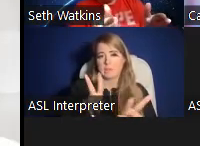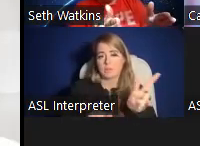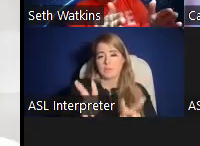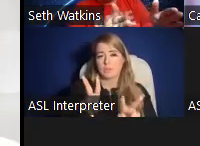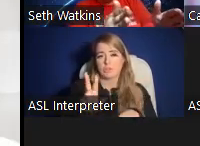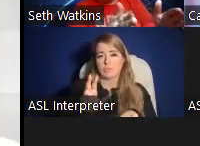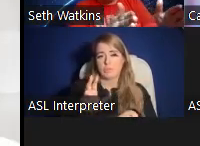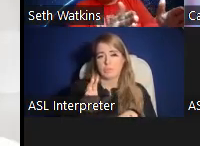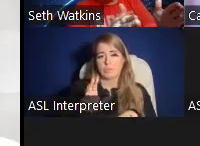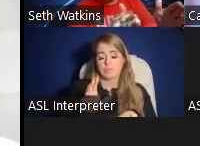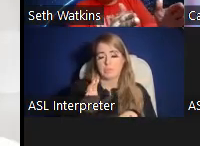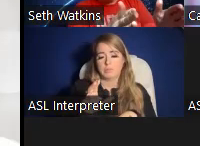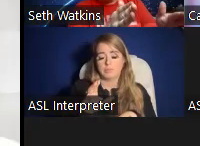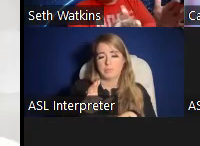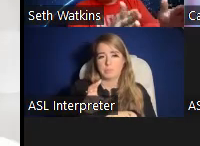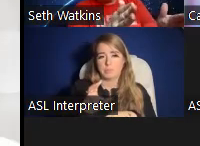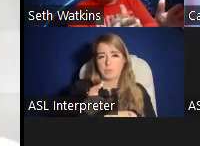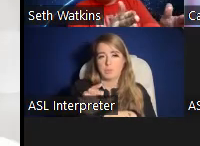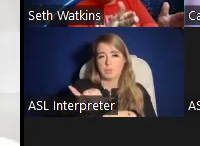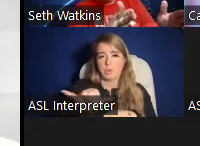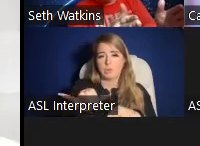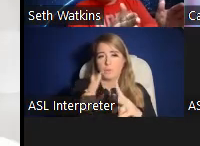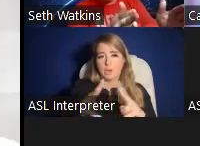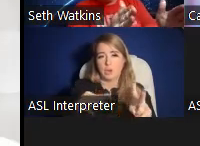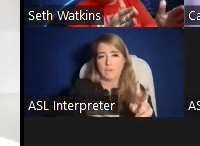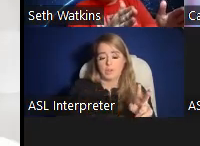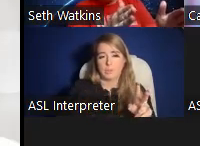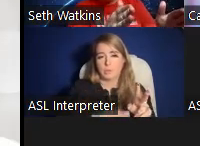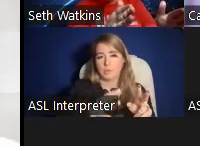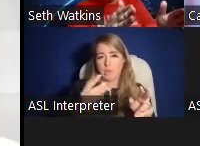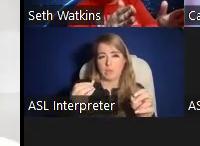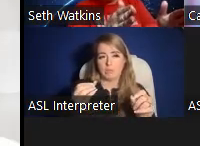you know, Dr. Medlock was also very valuable and very like